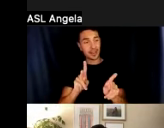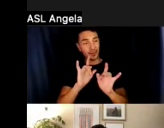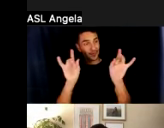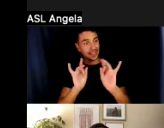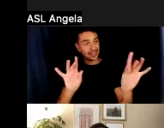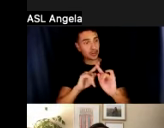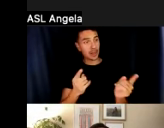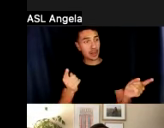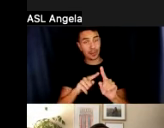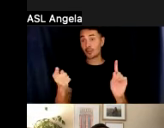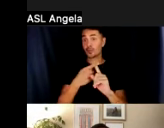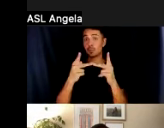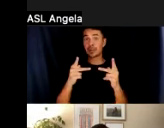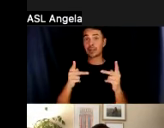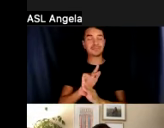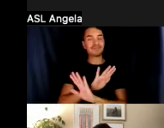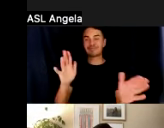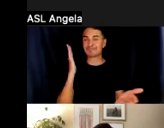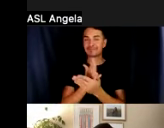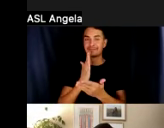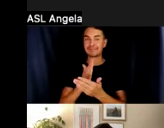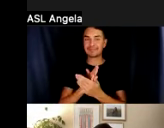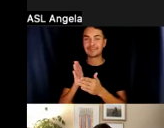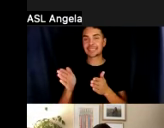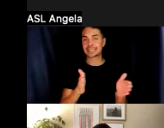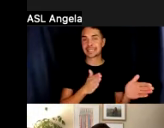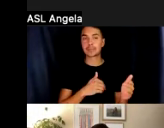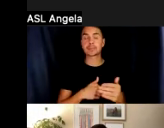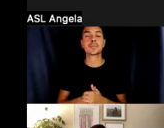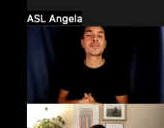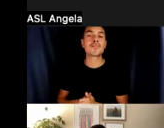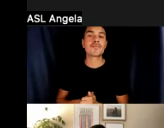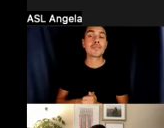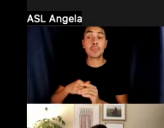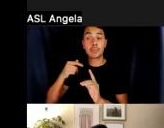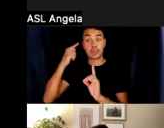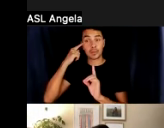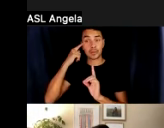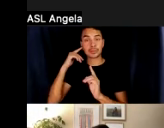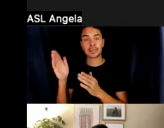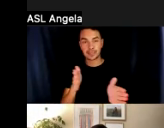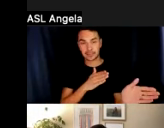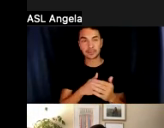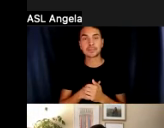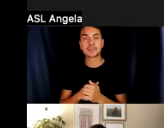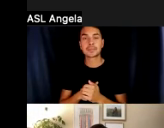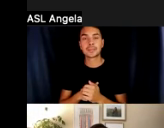happen in the first place. Next slide, please, Debbie. Next slide, please.